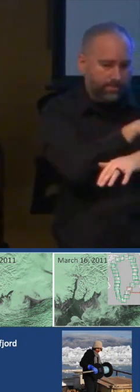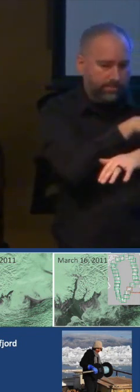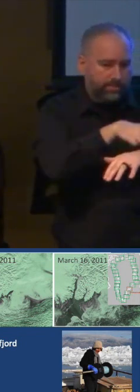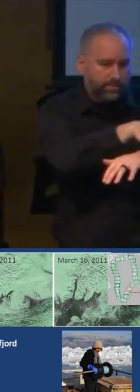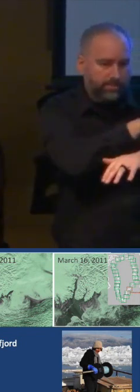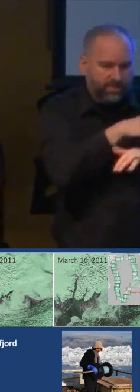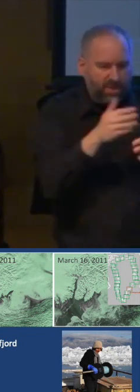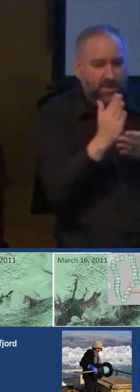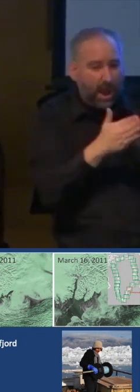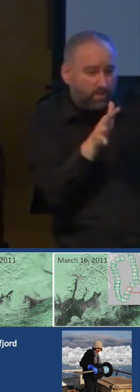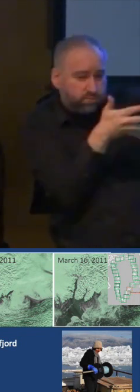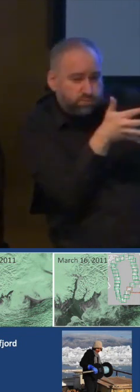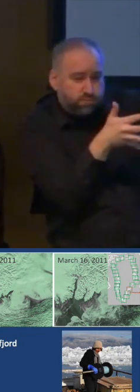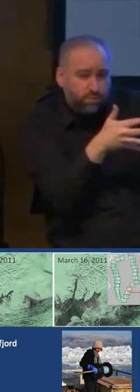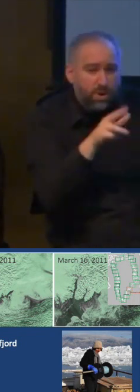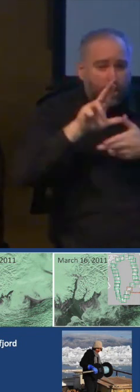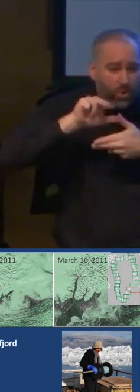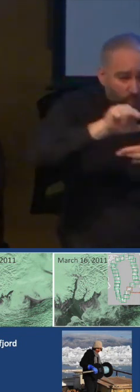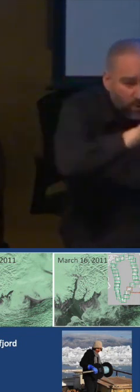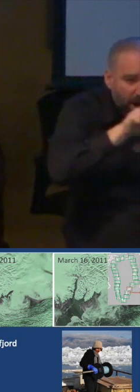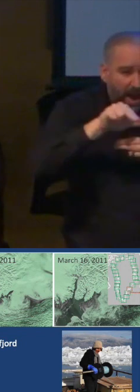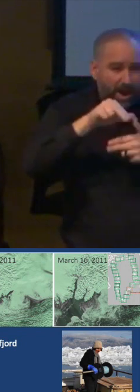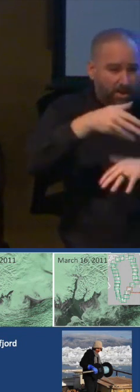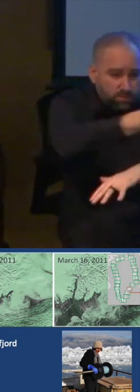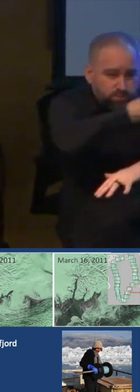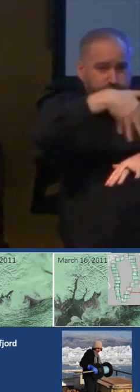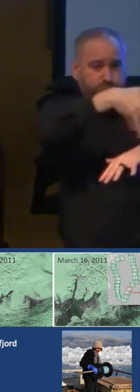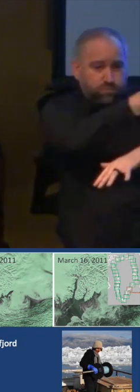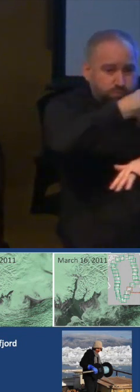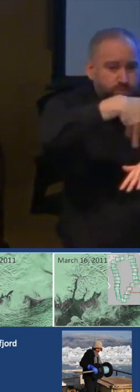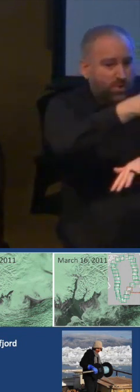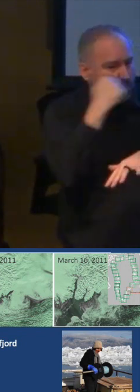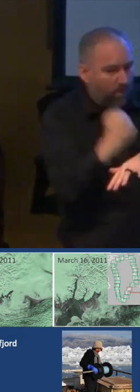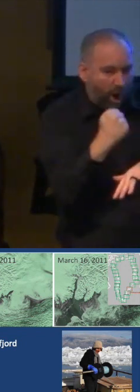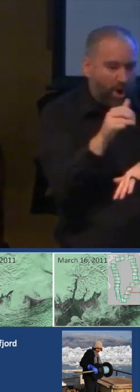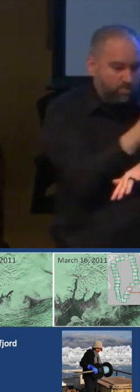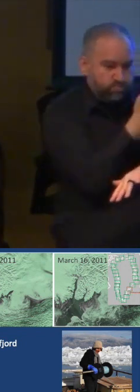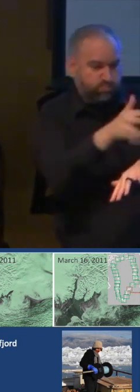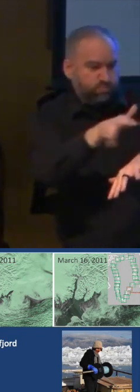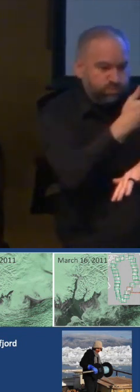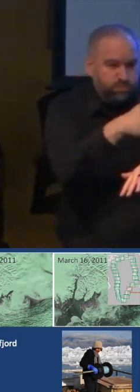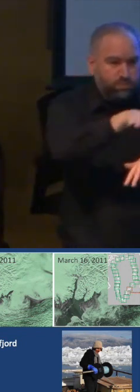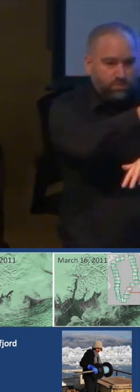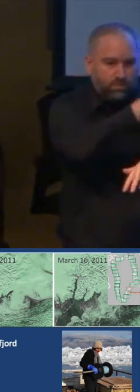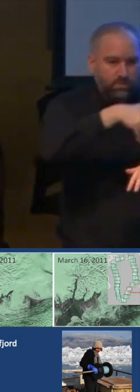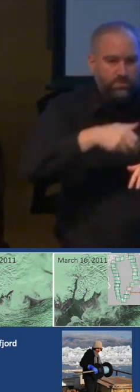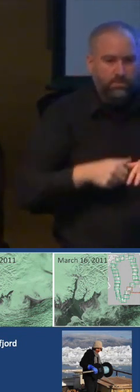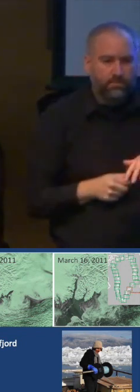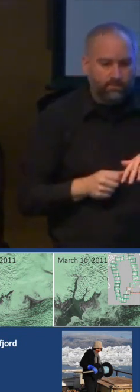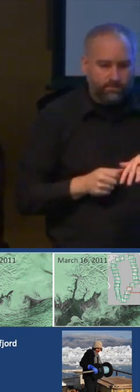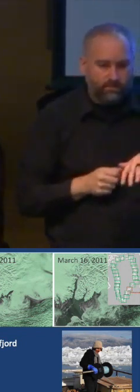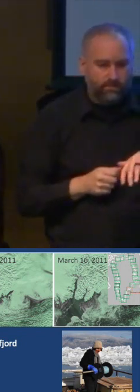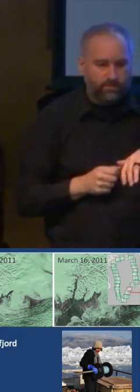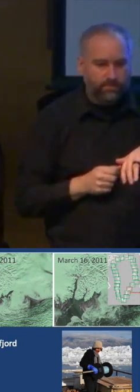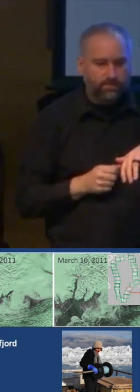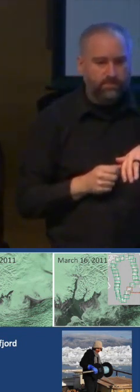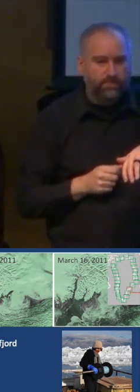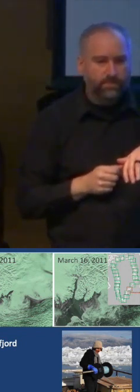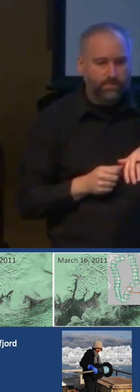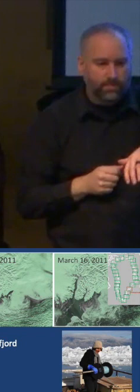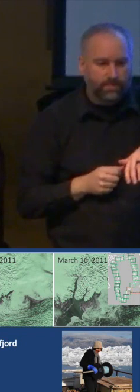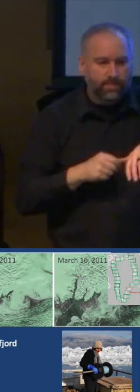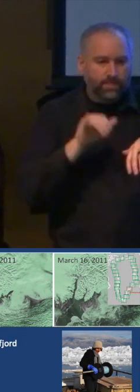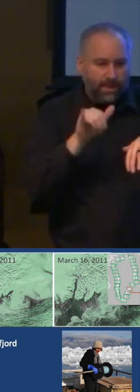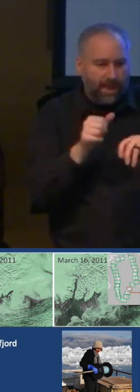this particular settlement has some of the strictest building codes on the planet because of that. And so what I'm